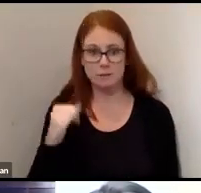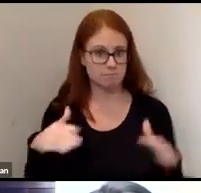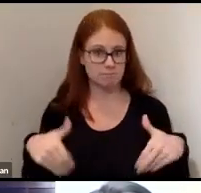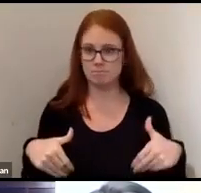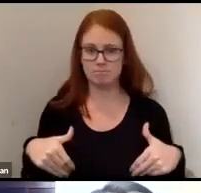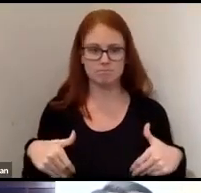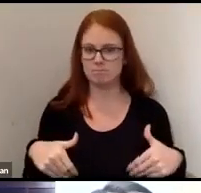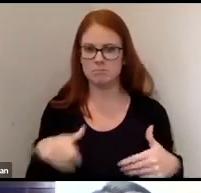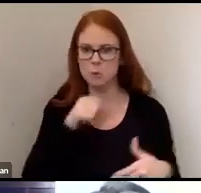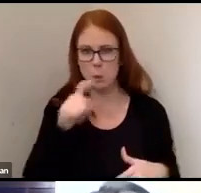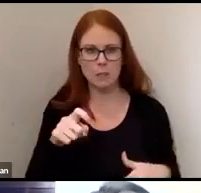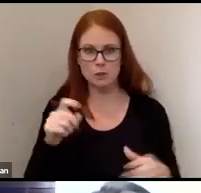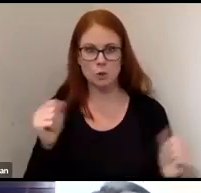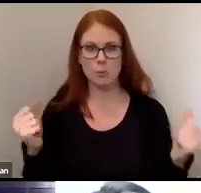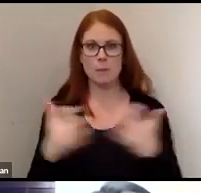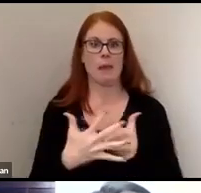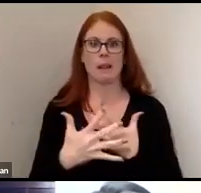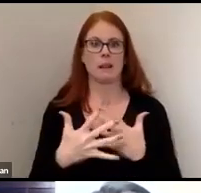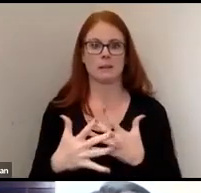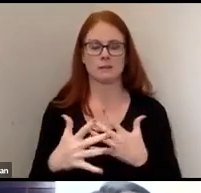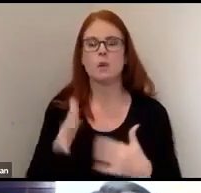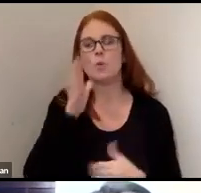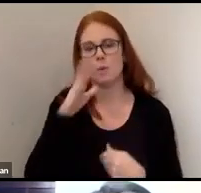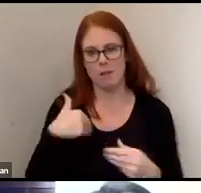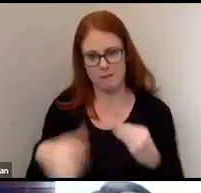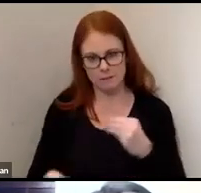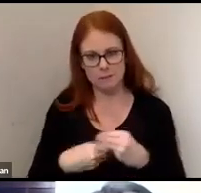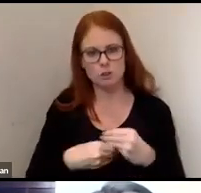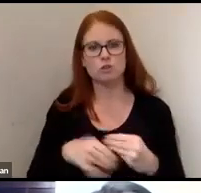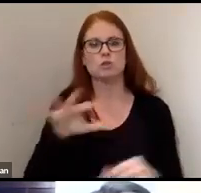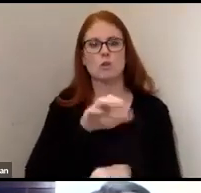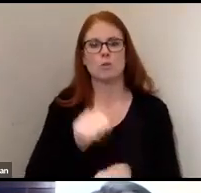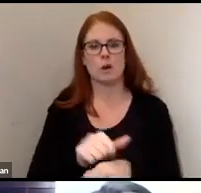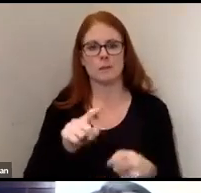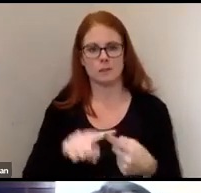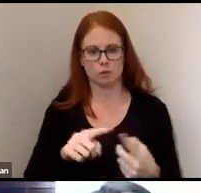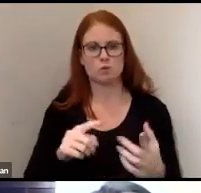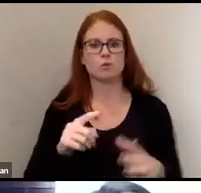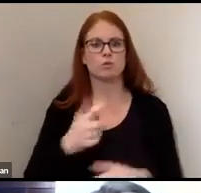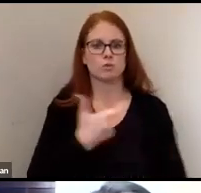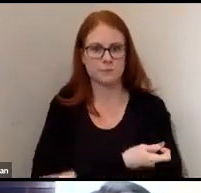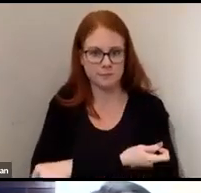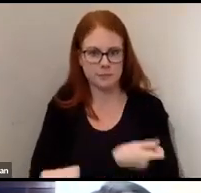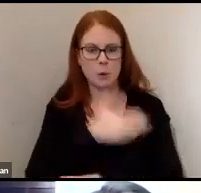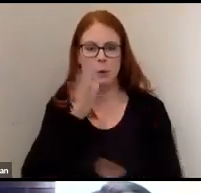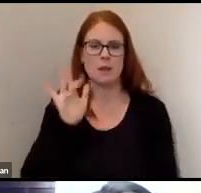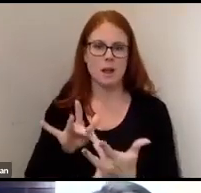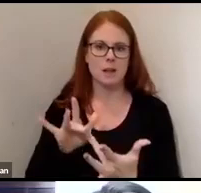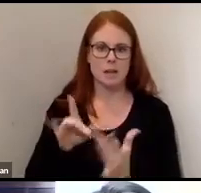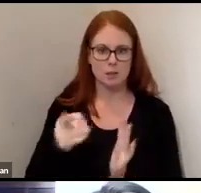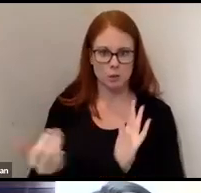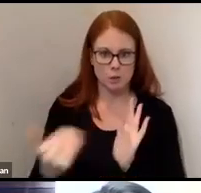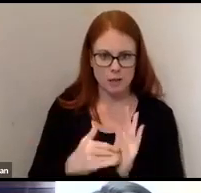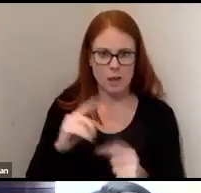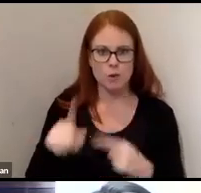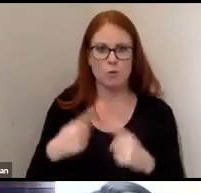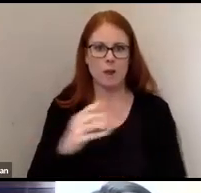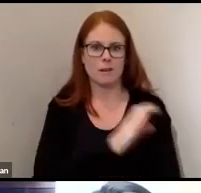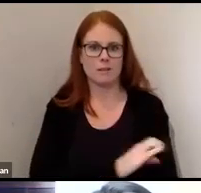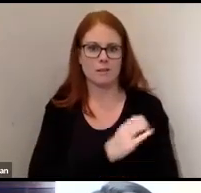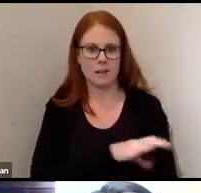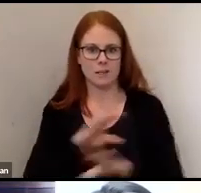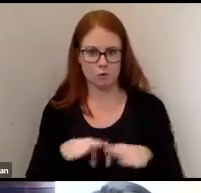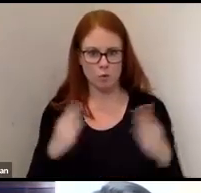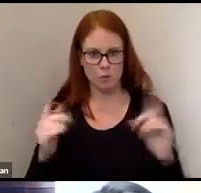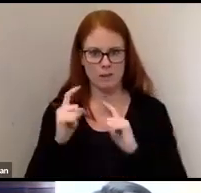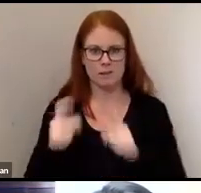there's no need to panic. There will be additional opportunities to book the spot. We'll reach back out to you when clinics open up and give